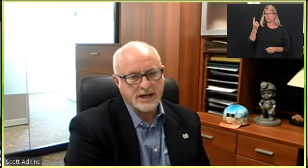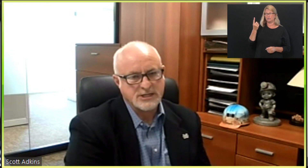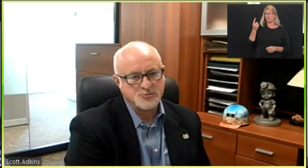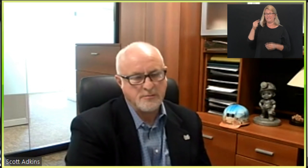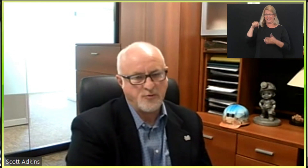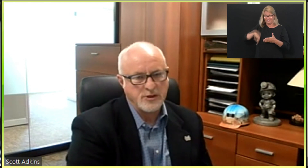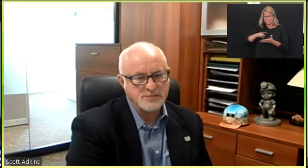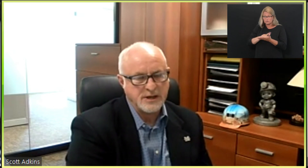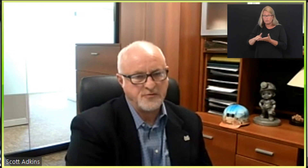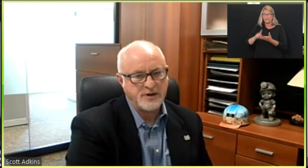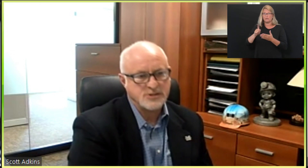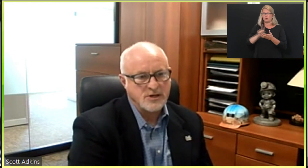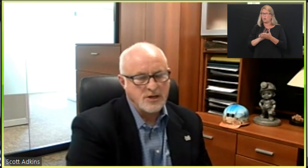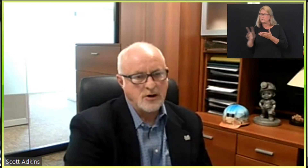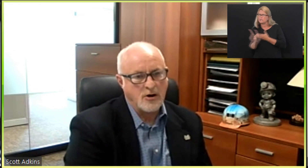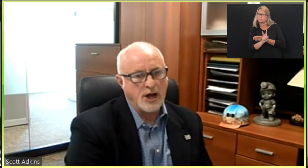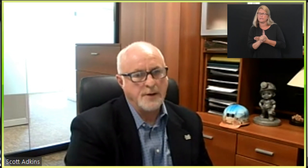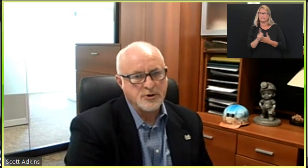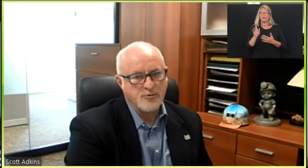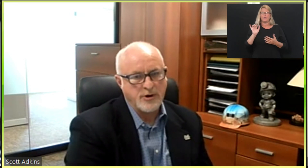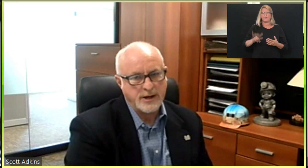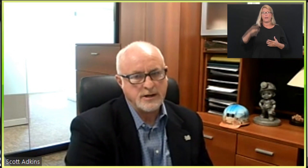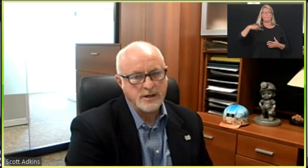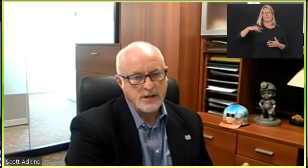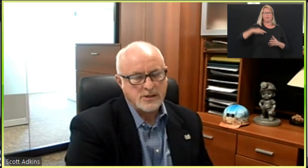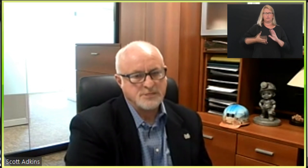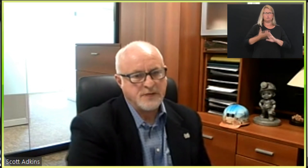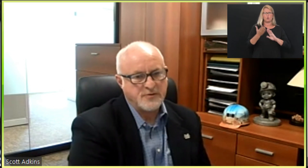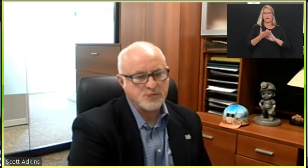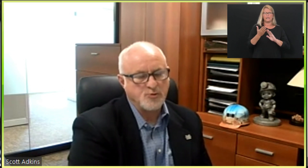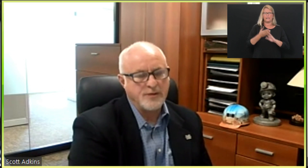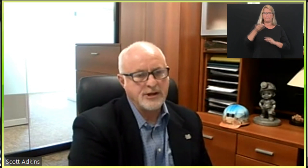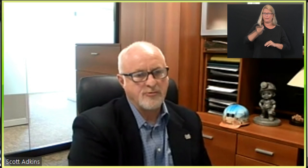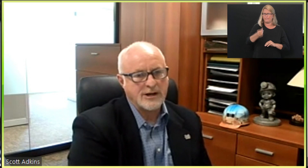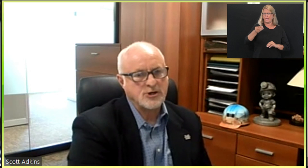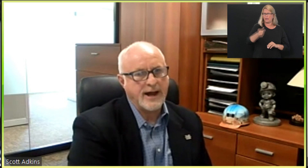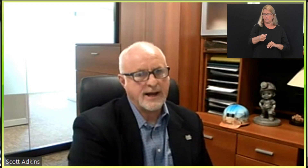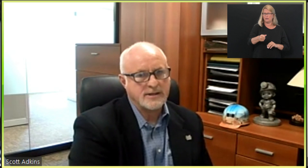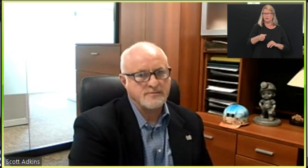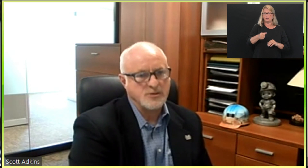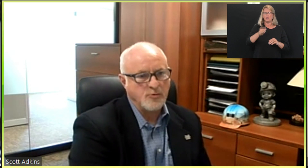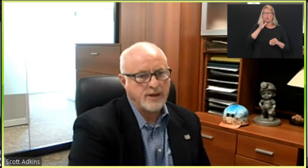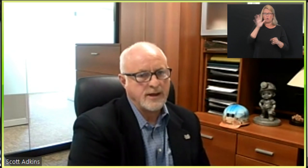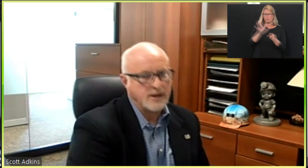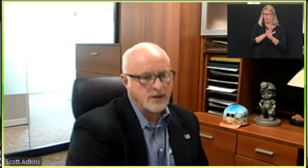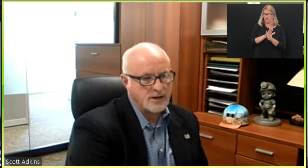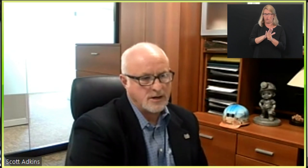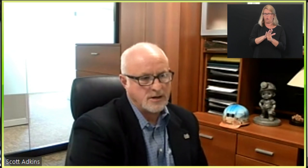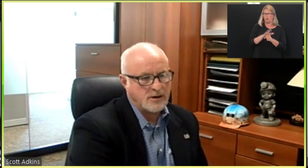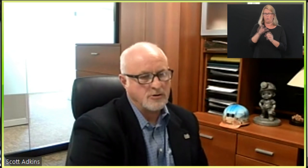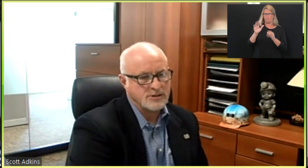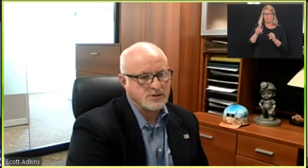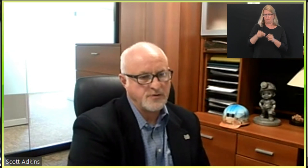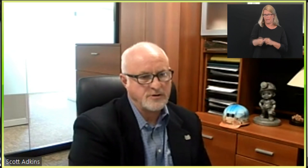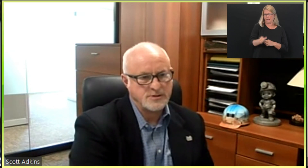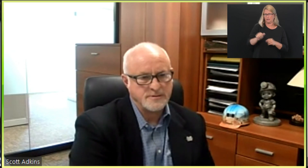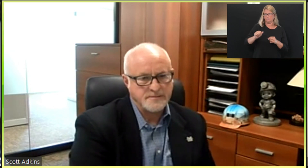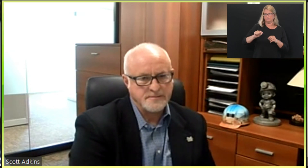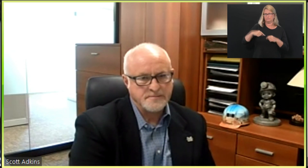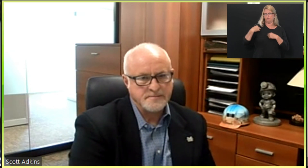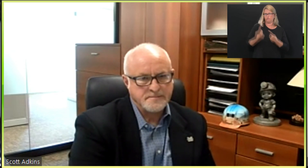early next week before those benefits are up and running, those benefits will be retroactive to the week ending August the